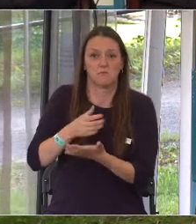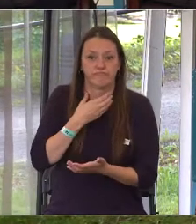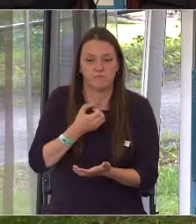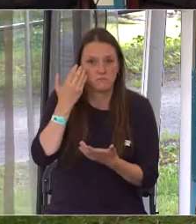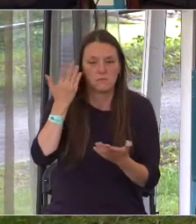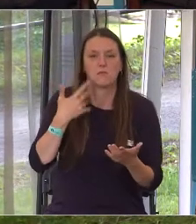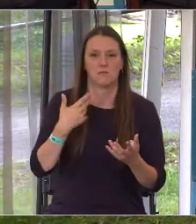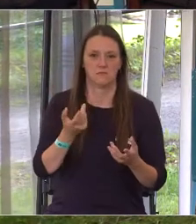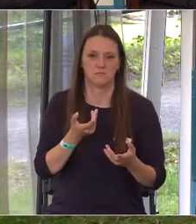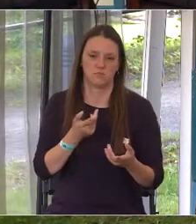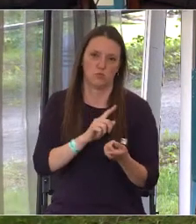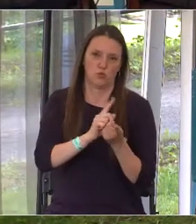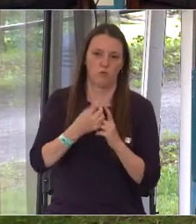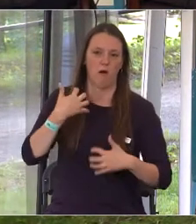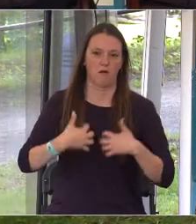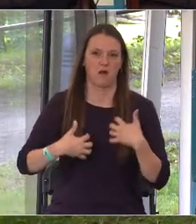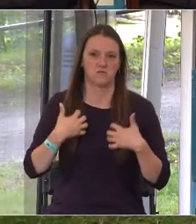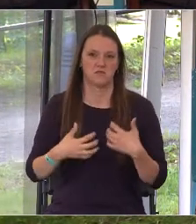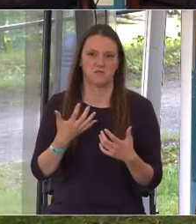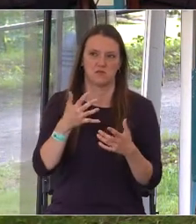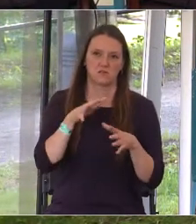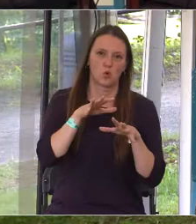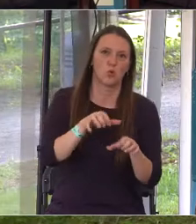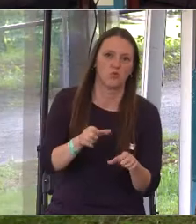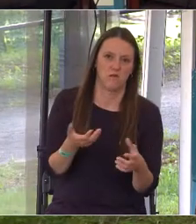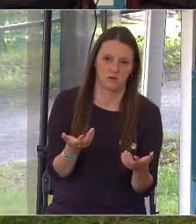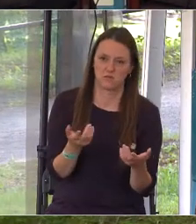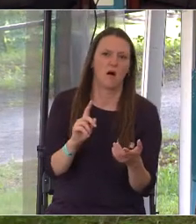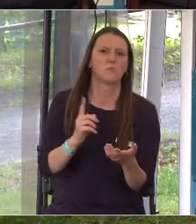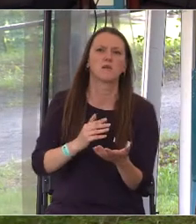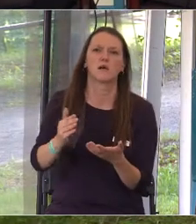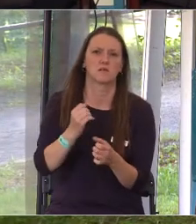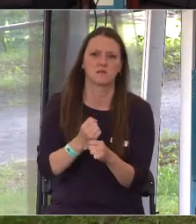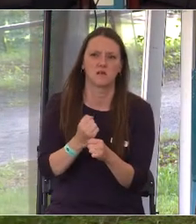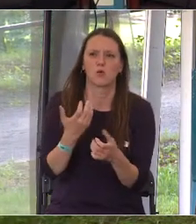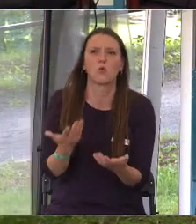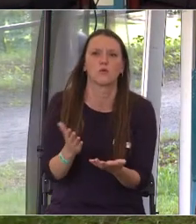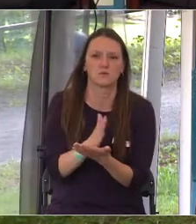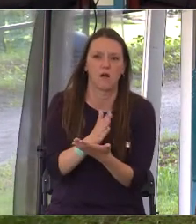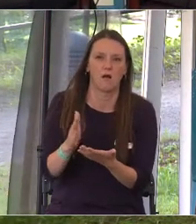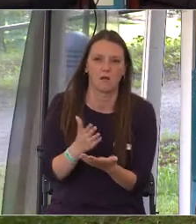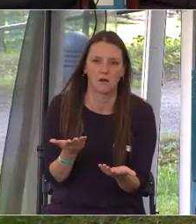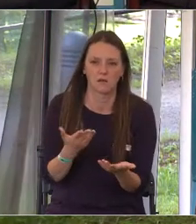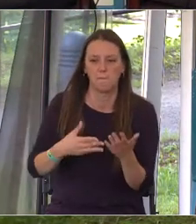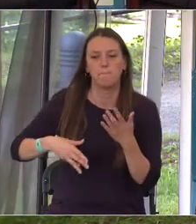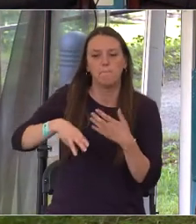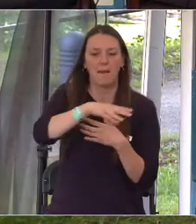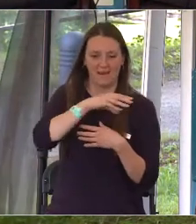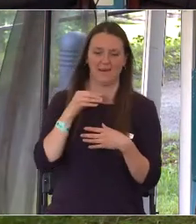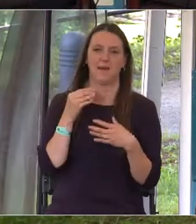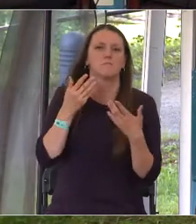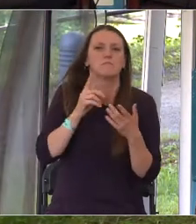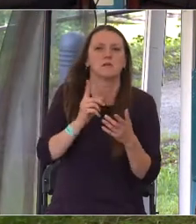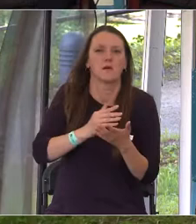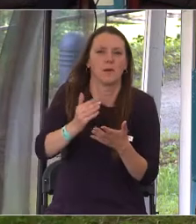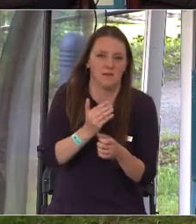we know all this. What can we do about it? Or we, if we trust in always that question,